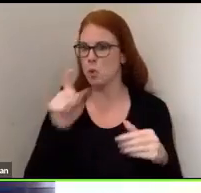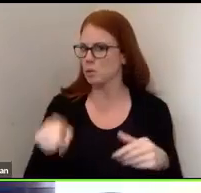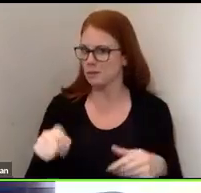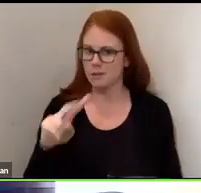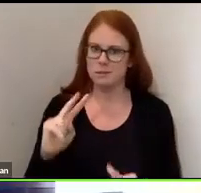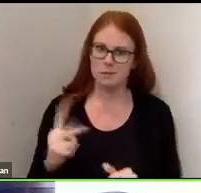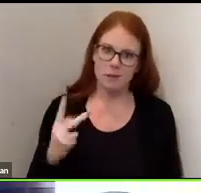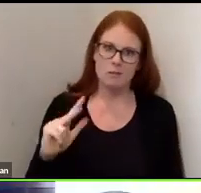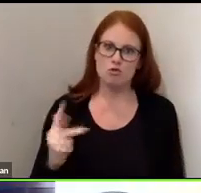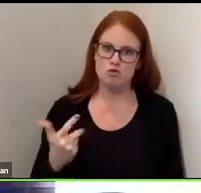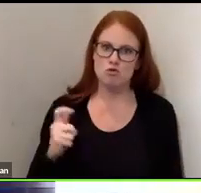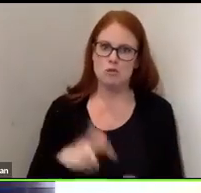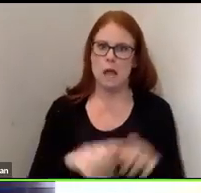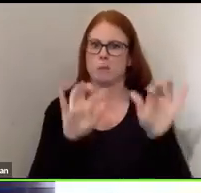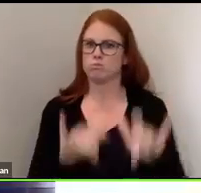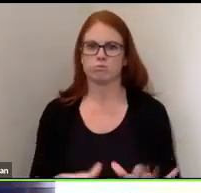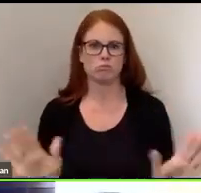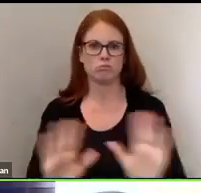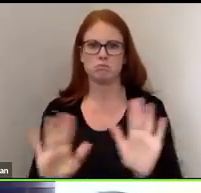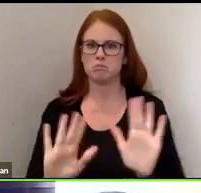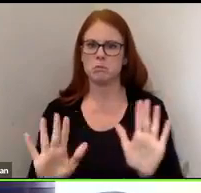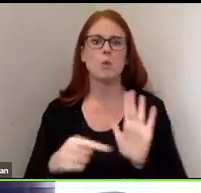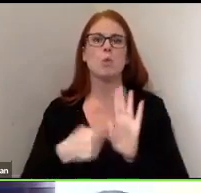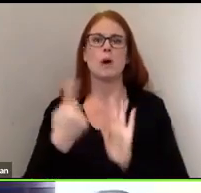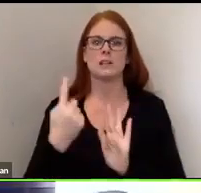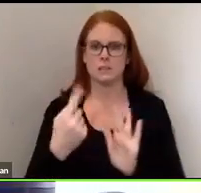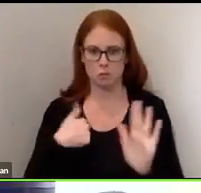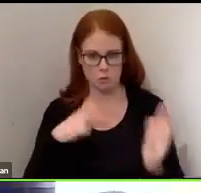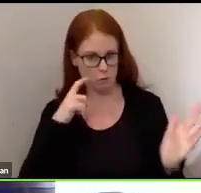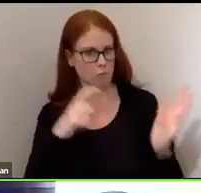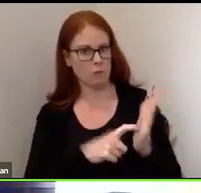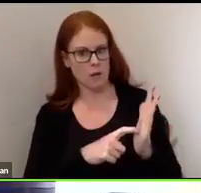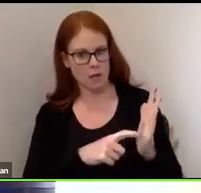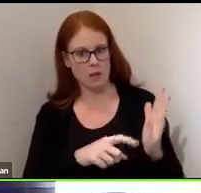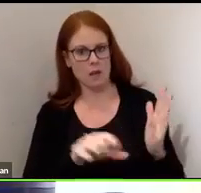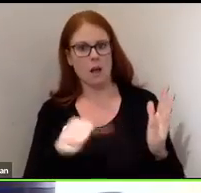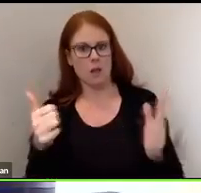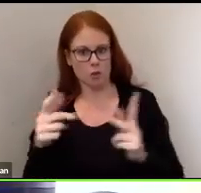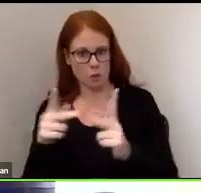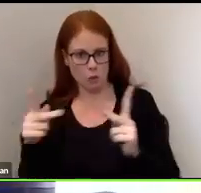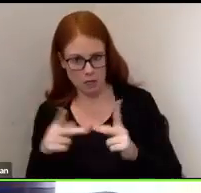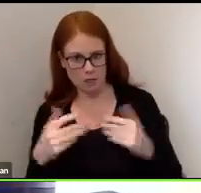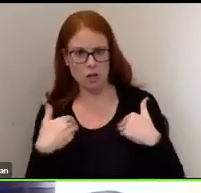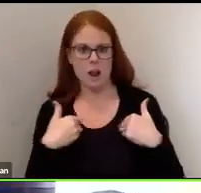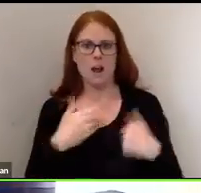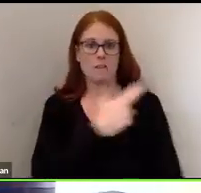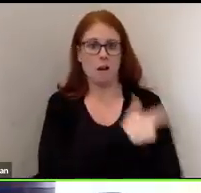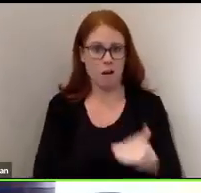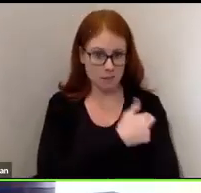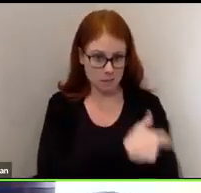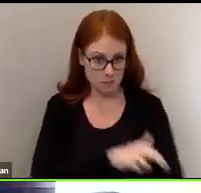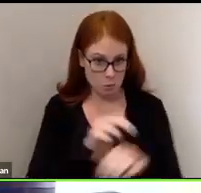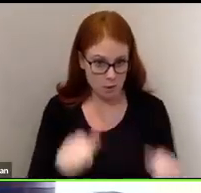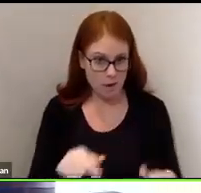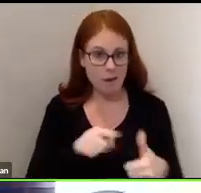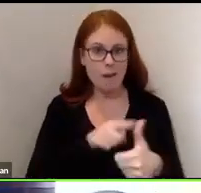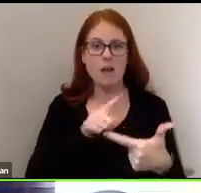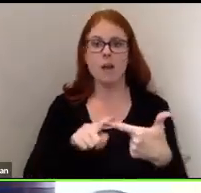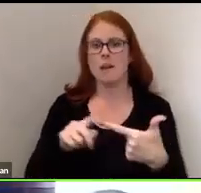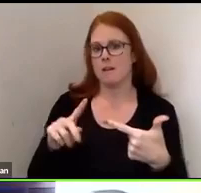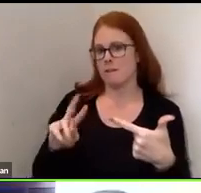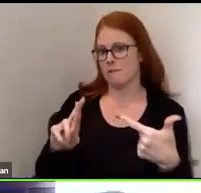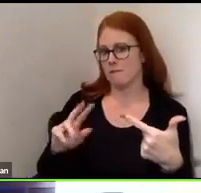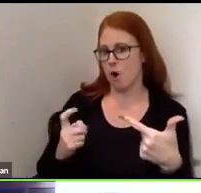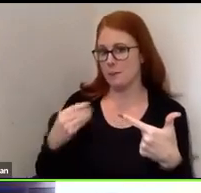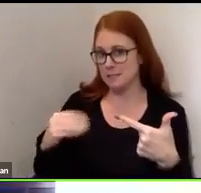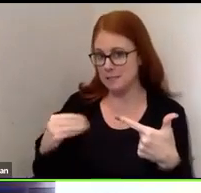what happens is we recognize that individuals are being immunized at other locations, right? We've got our hospital systems. We're going to be getting some pharmacies